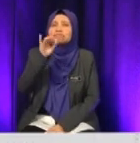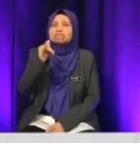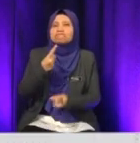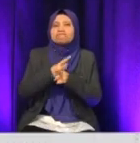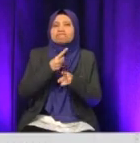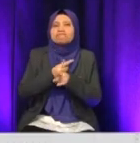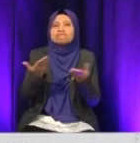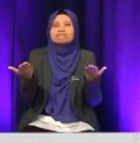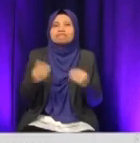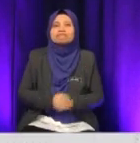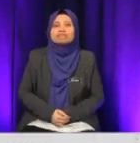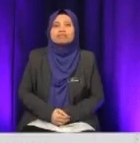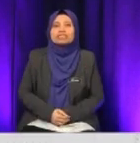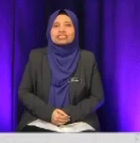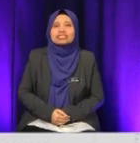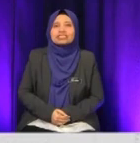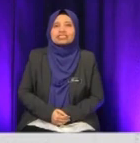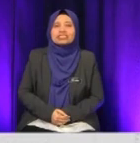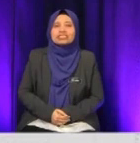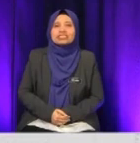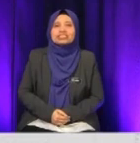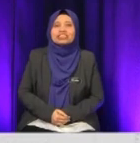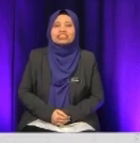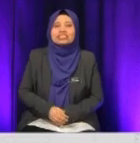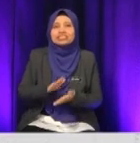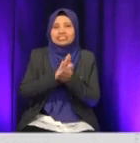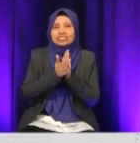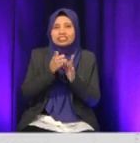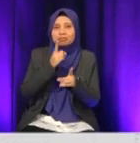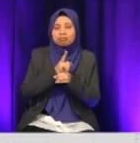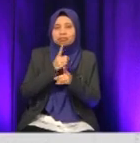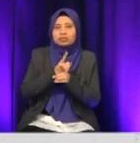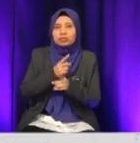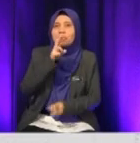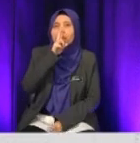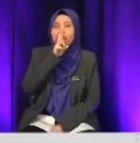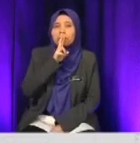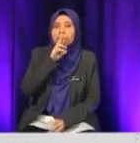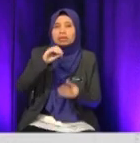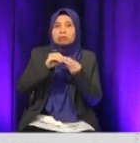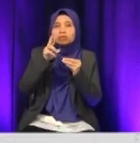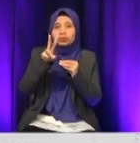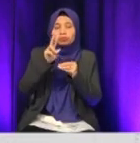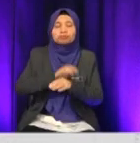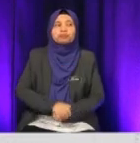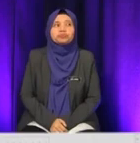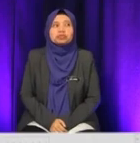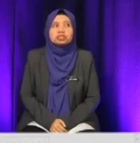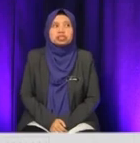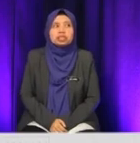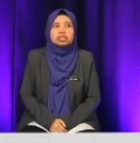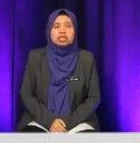not? Not correct. Okay, so why don't we go with the next definition? Okay, so the next definition is, okay,